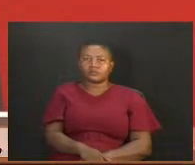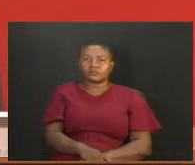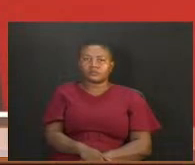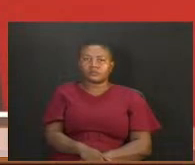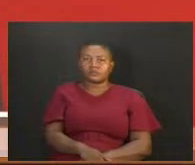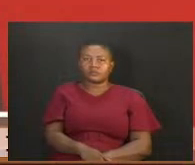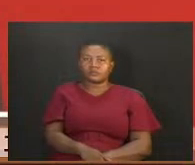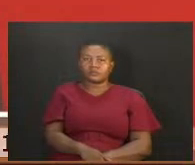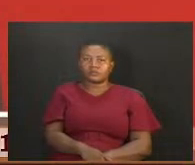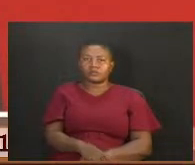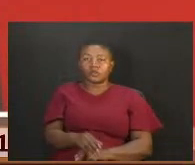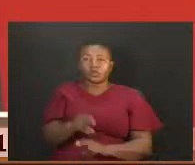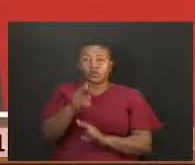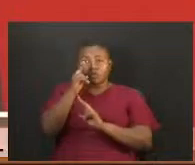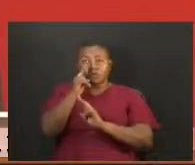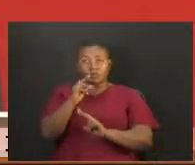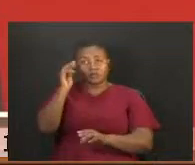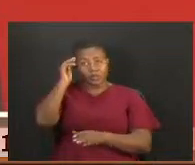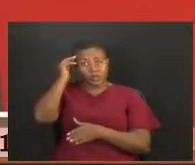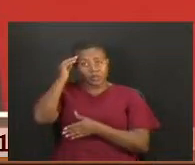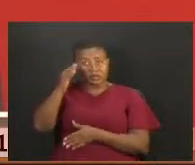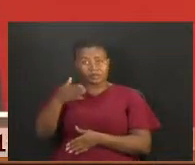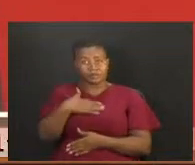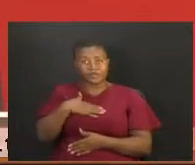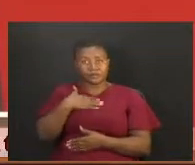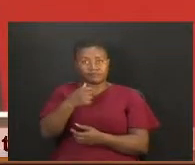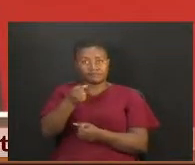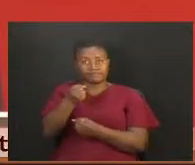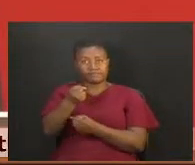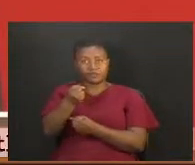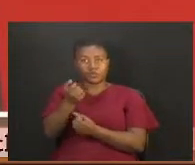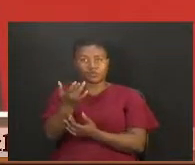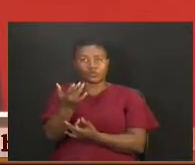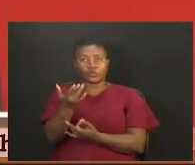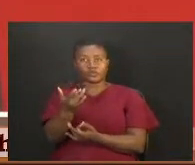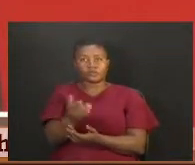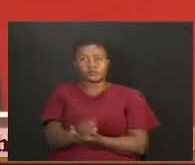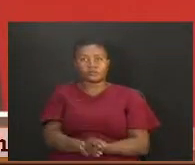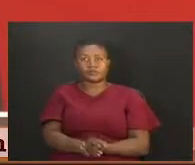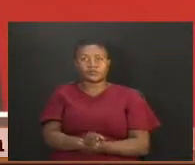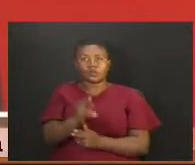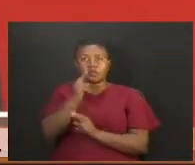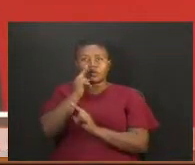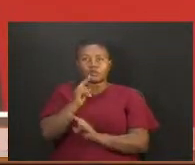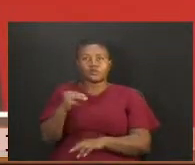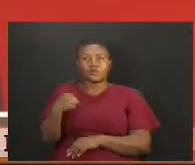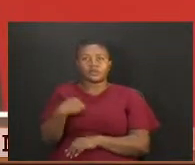honorable minister, just a minute. Just a minute. Honorable members,